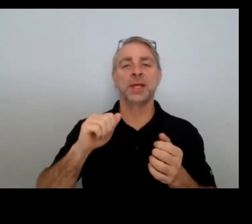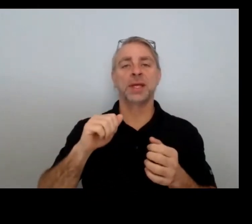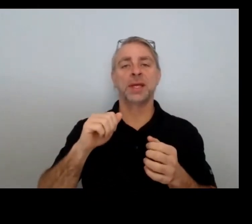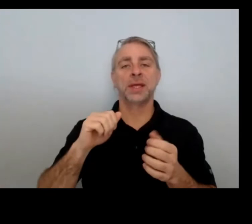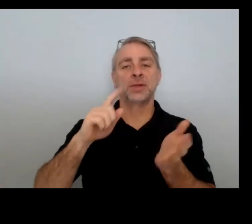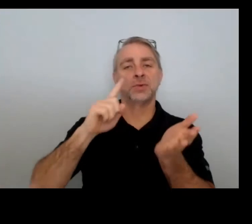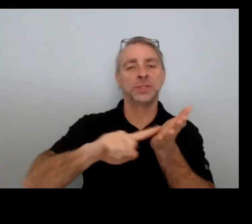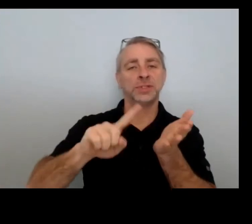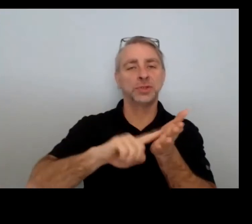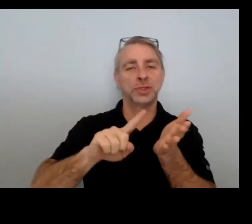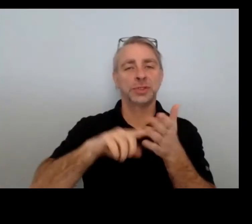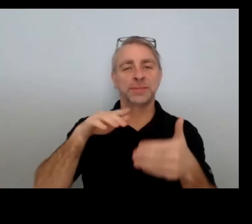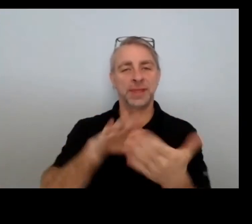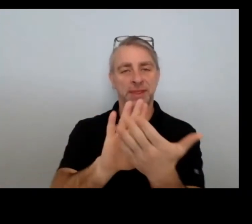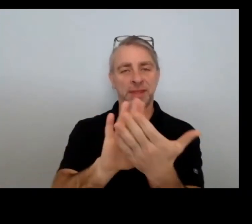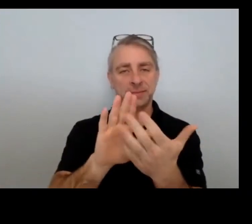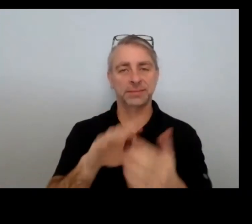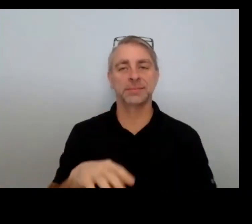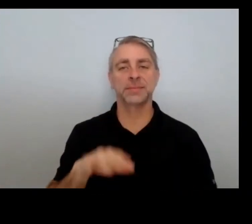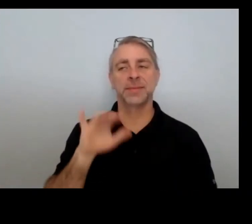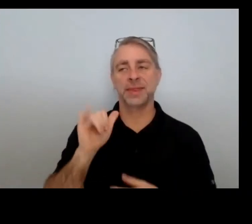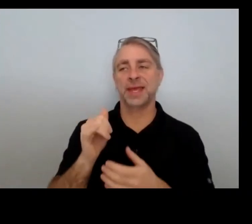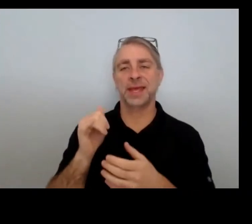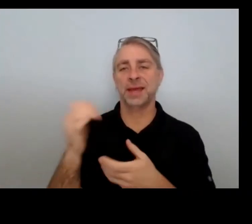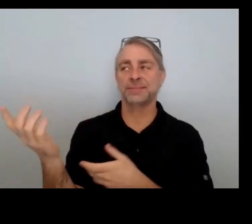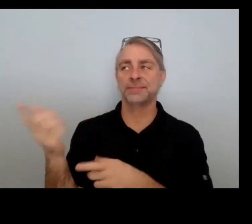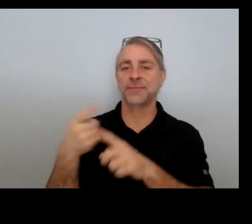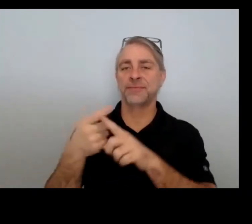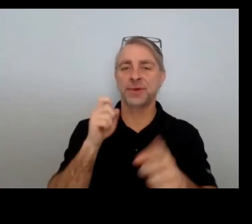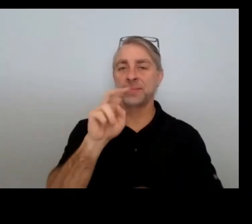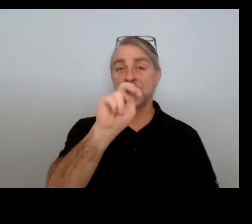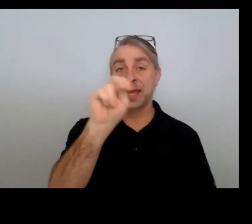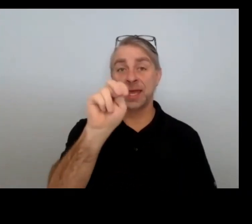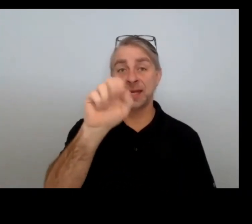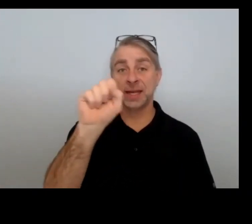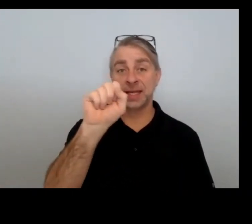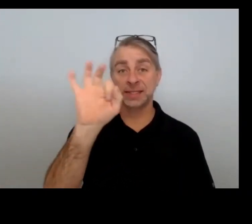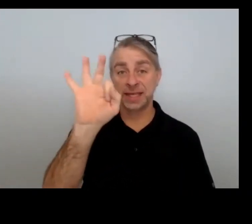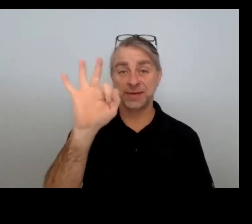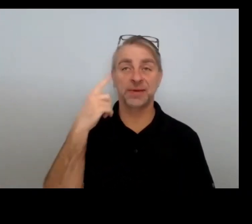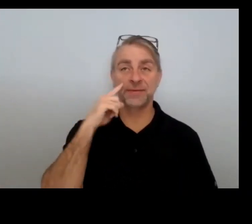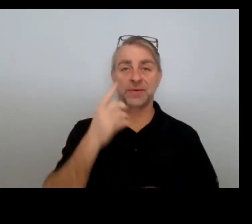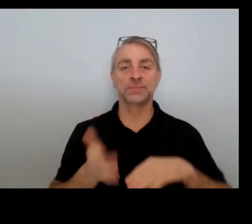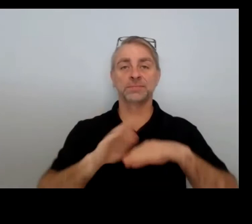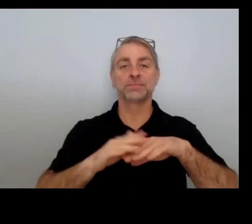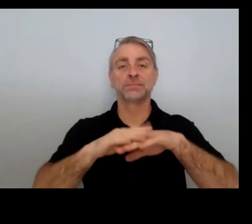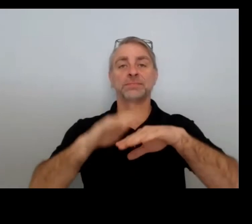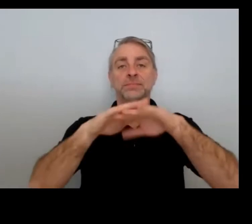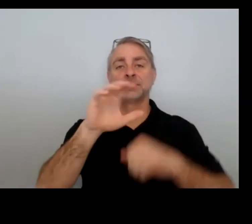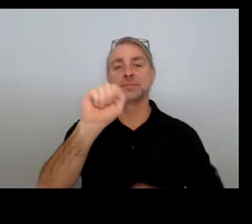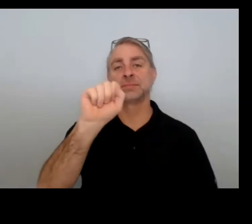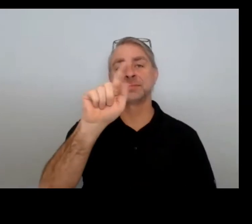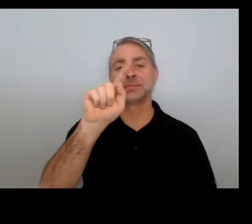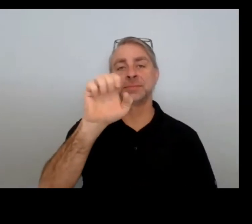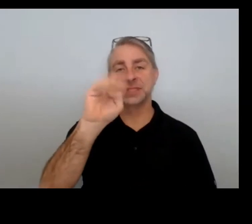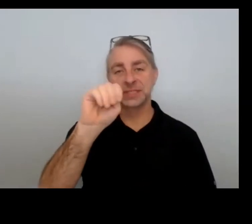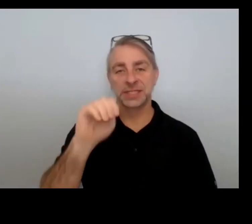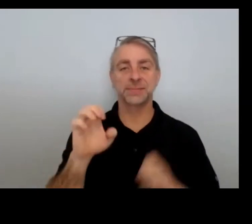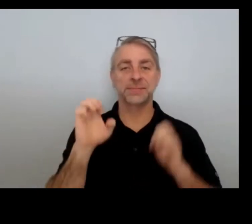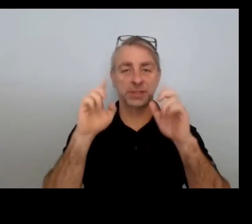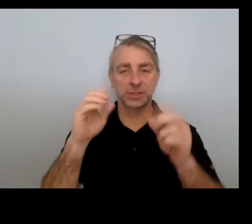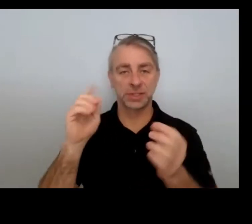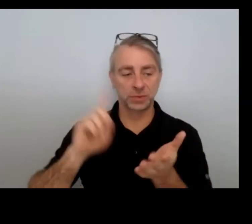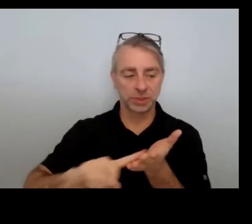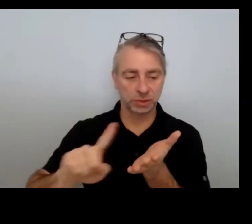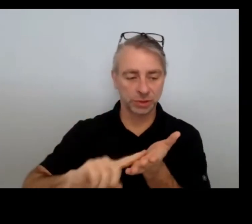the PEERS Hub, is part of NSF's Building Capacity for STEM Education Research, or better